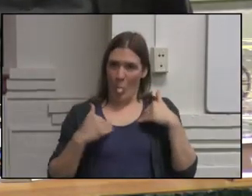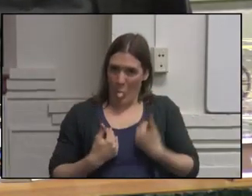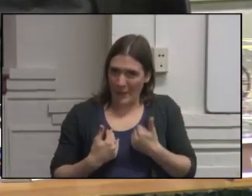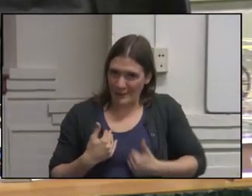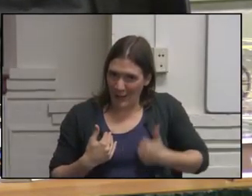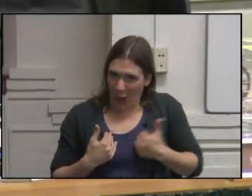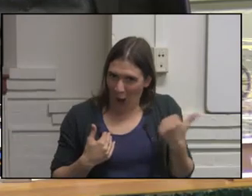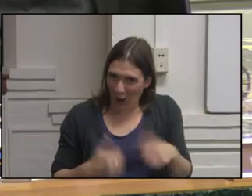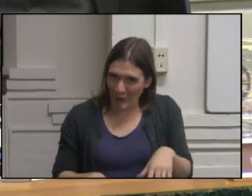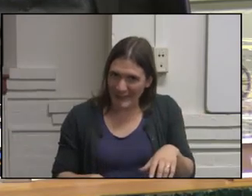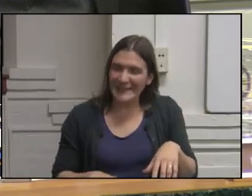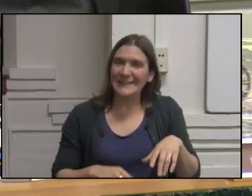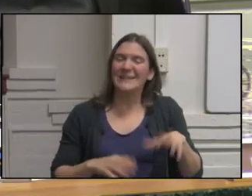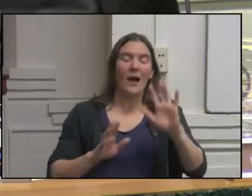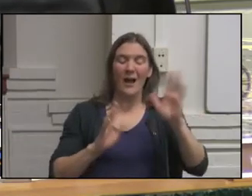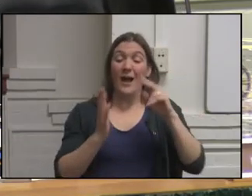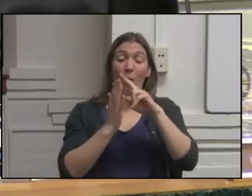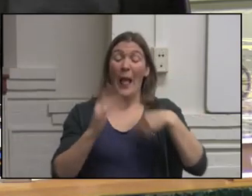adopt the 2019